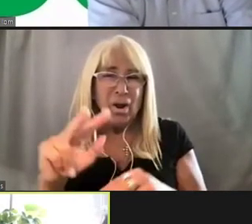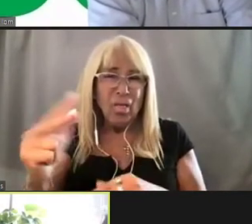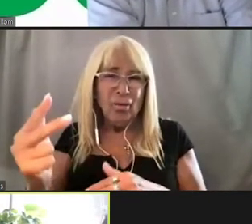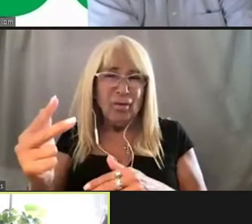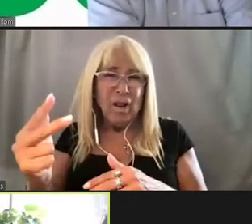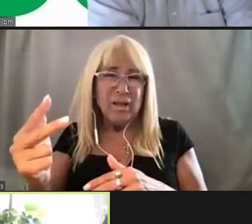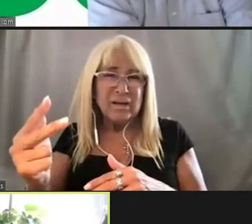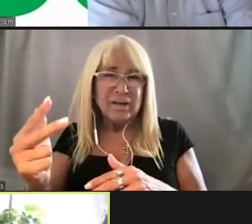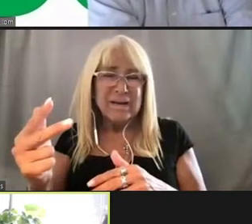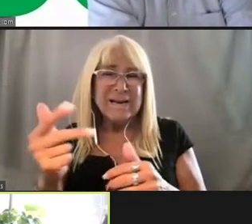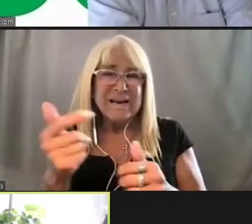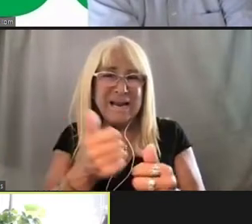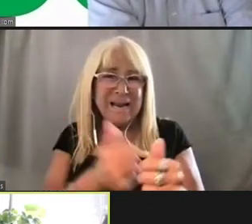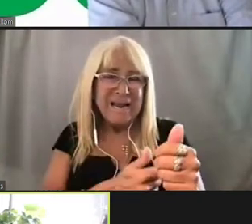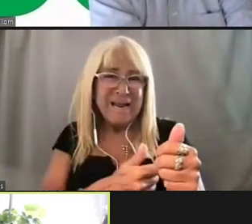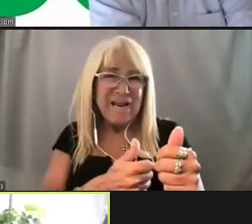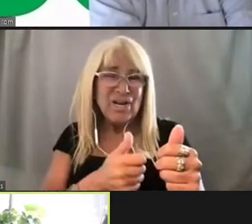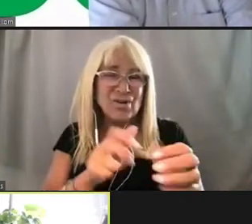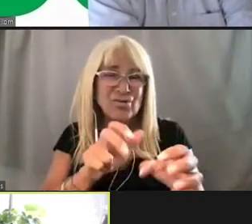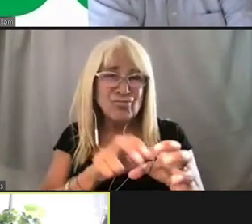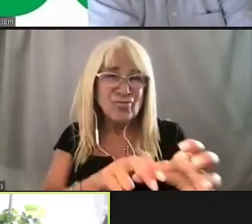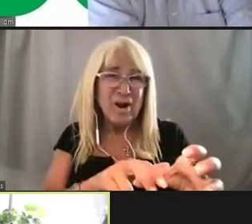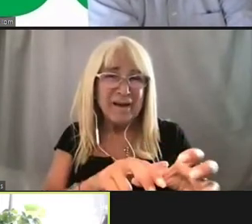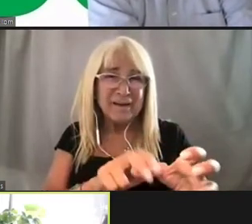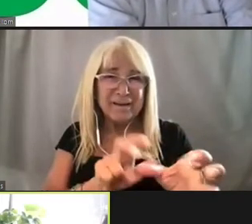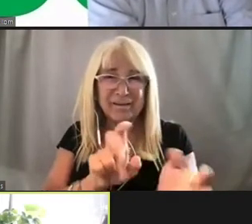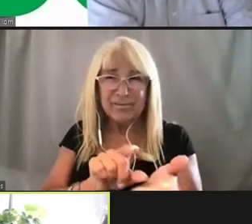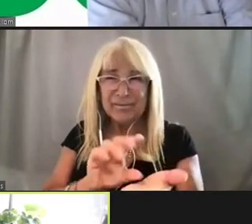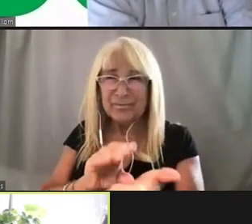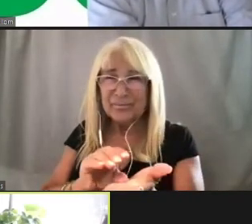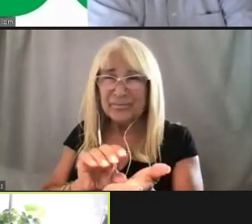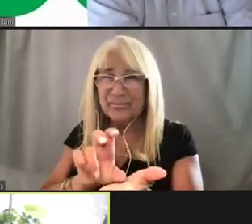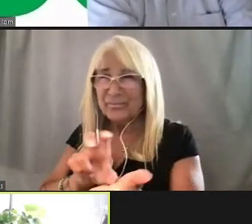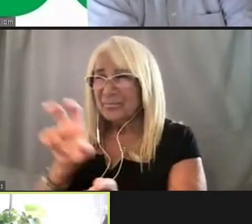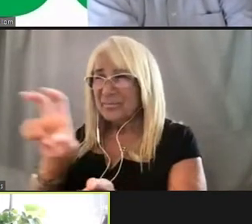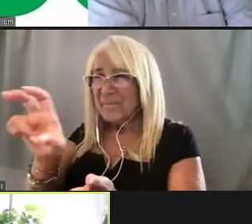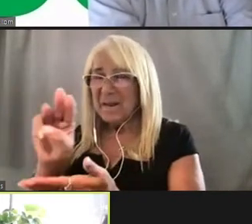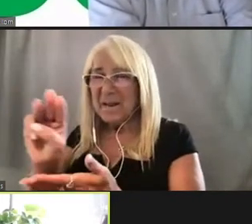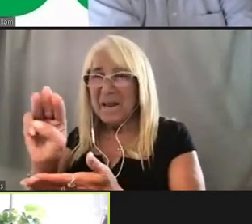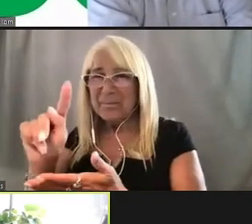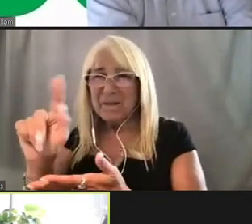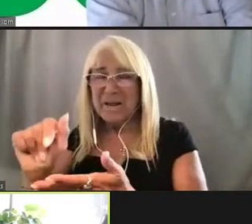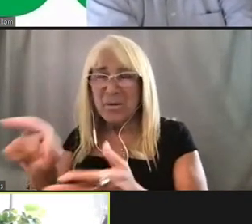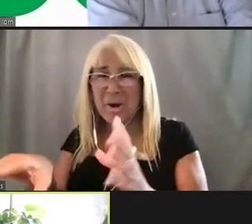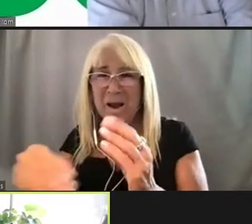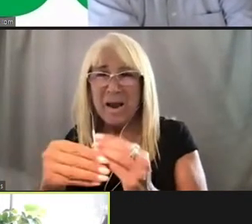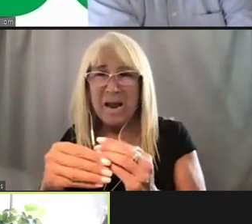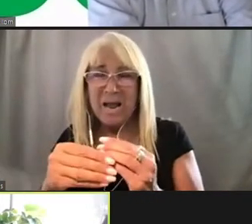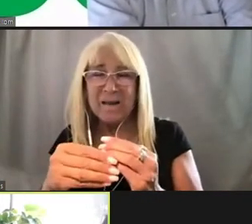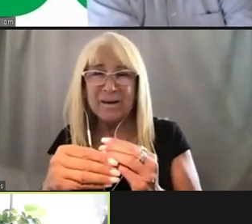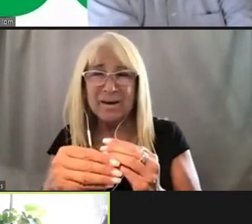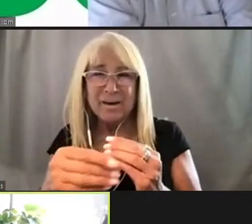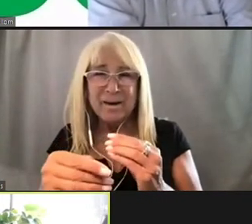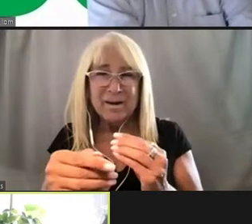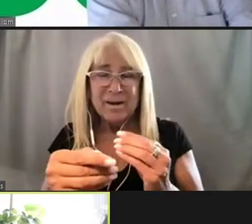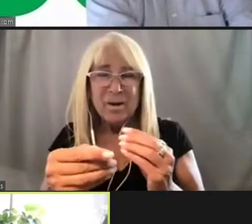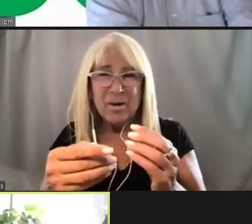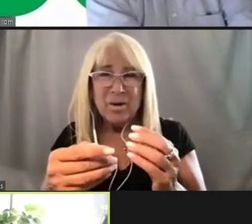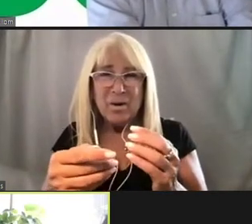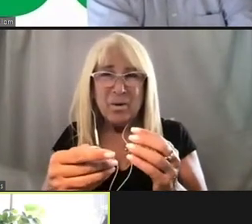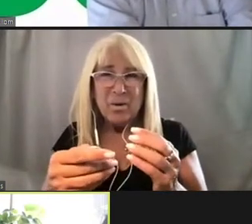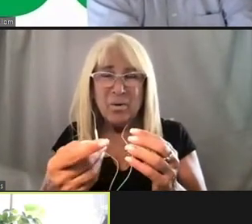each way to the MTA in Manhattan and you add another tax on the another another